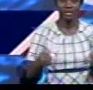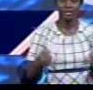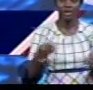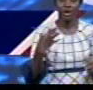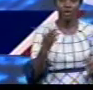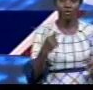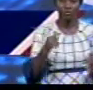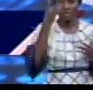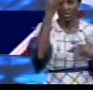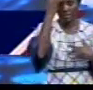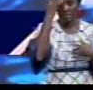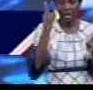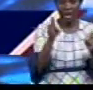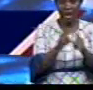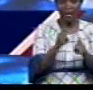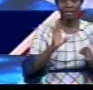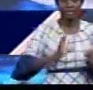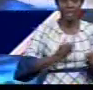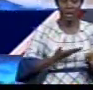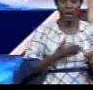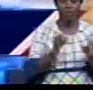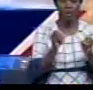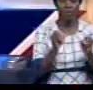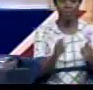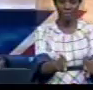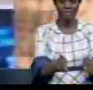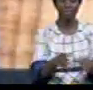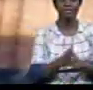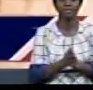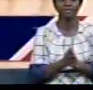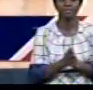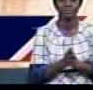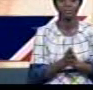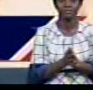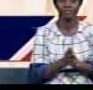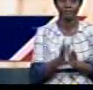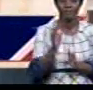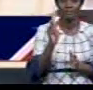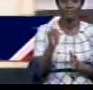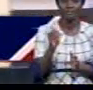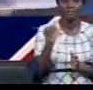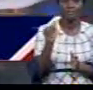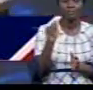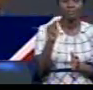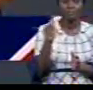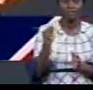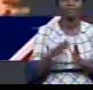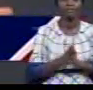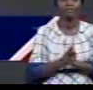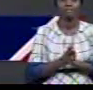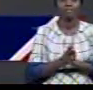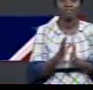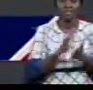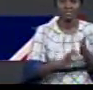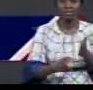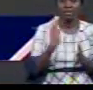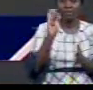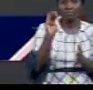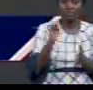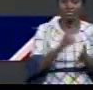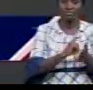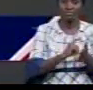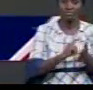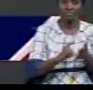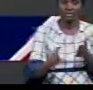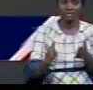as our privilege. Matthew chapter 14, I'm reading from verse 14. In Matthew chapter 14, verse